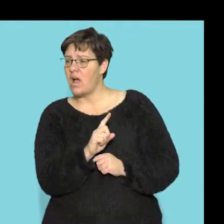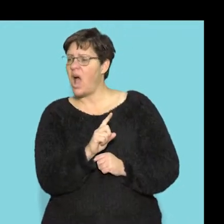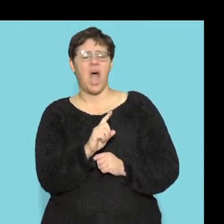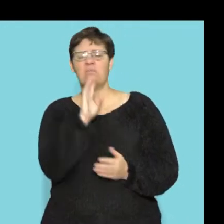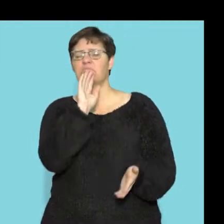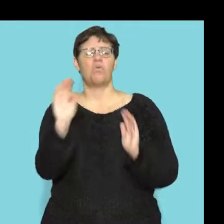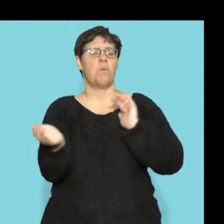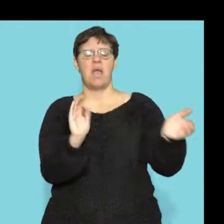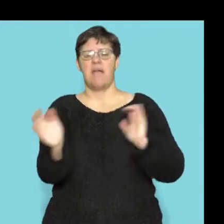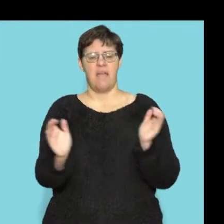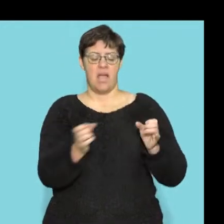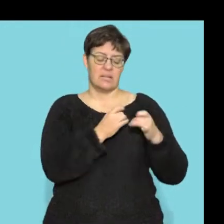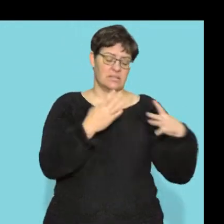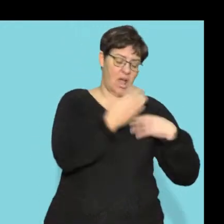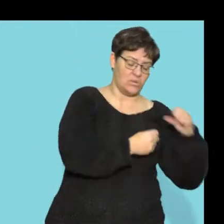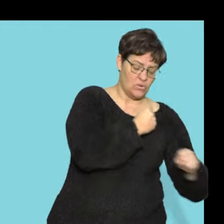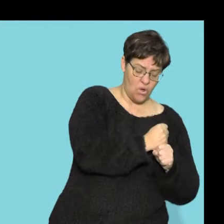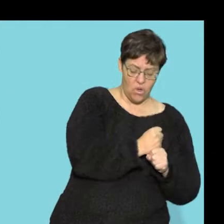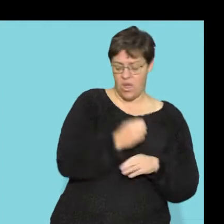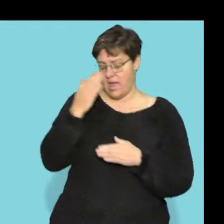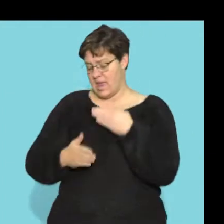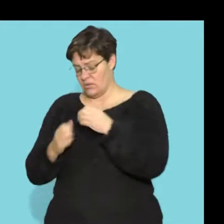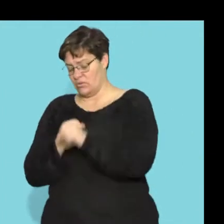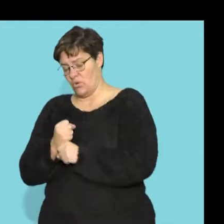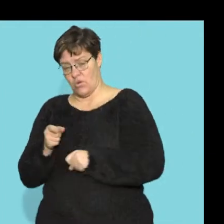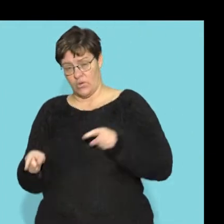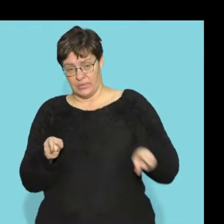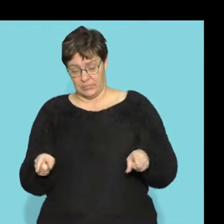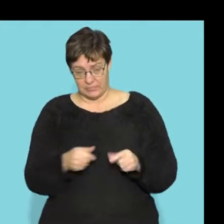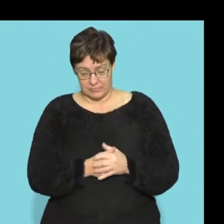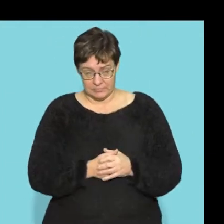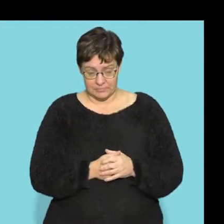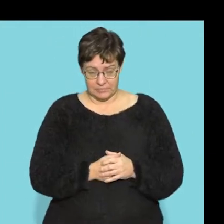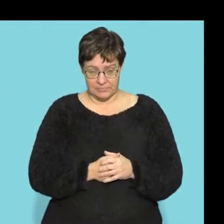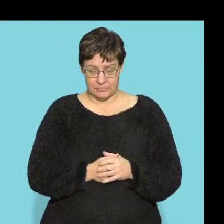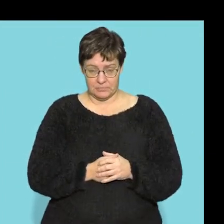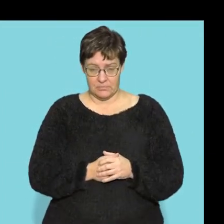comparison with the beginning of the year and the end of the year.